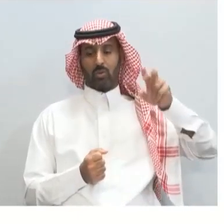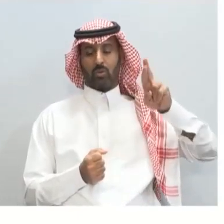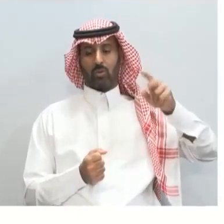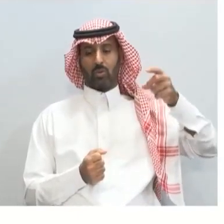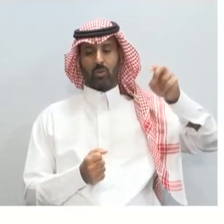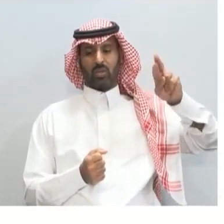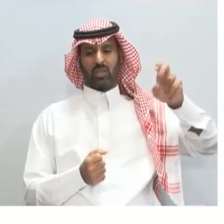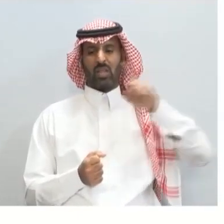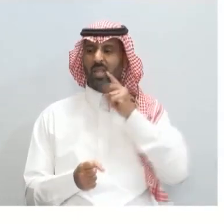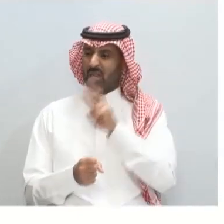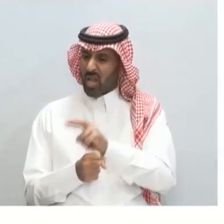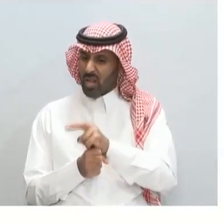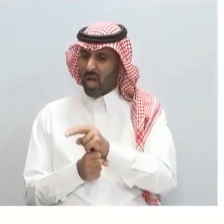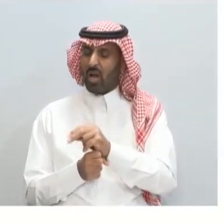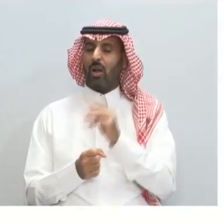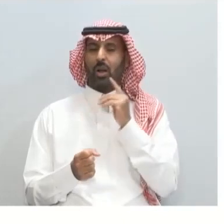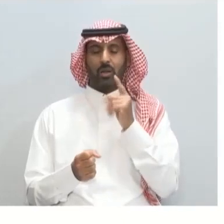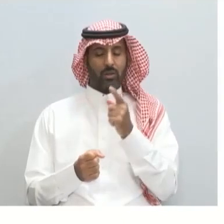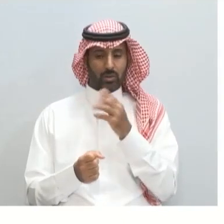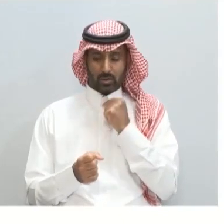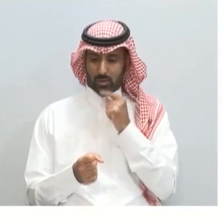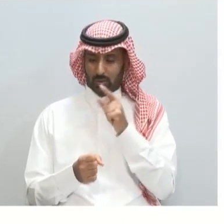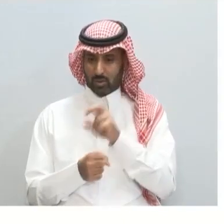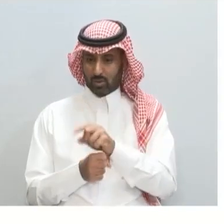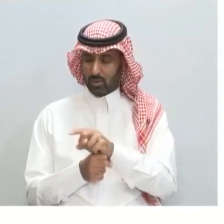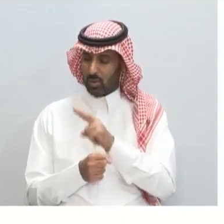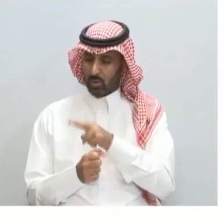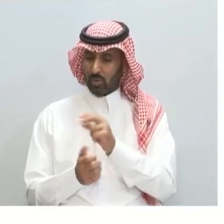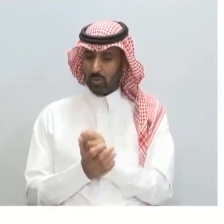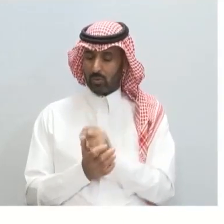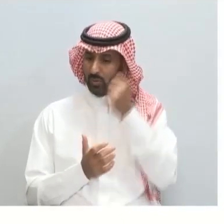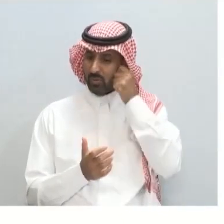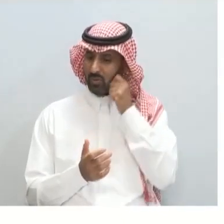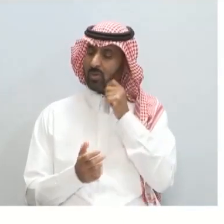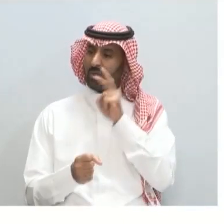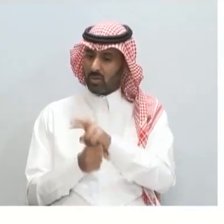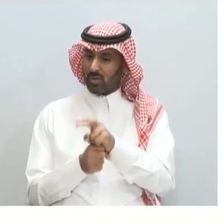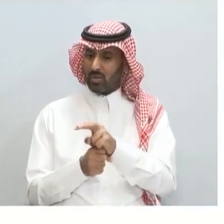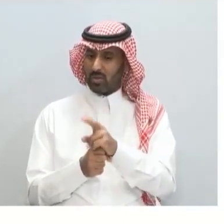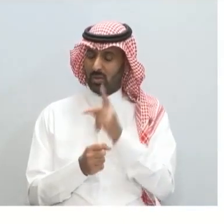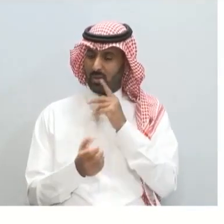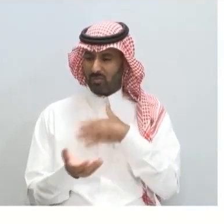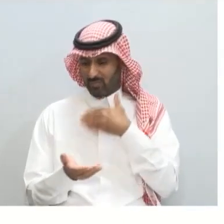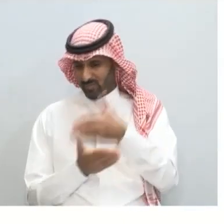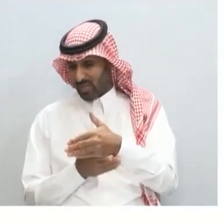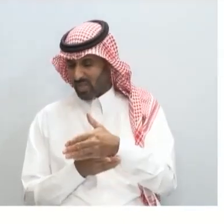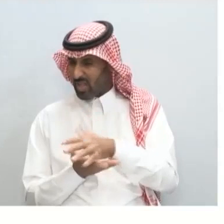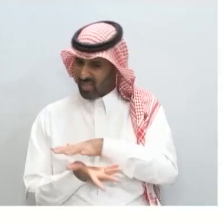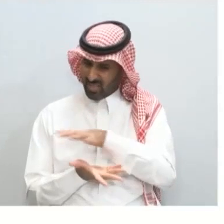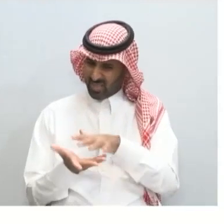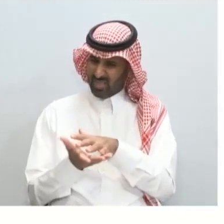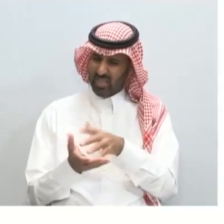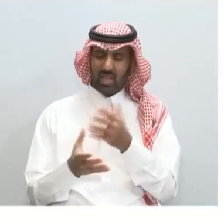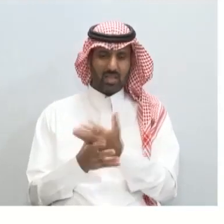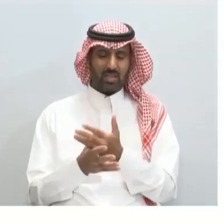the reality here but odra didn't tell the truth so she did get into trouble